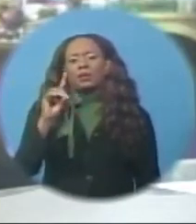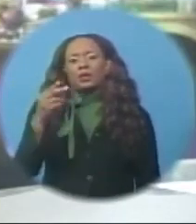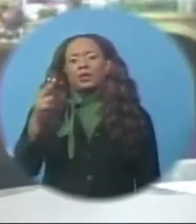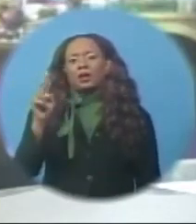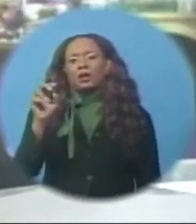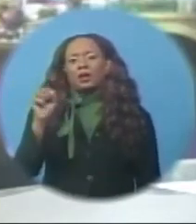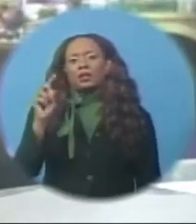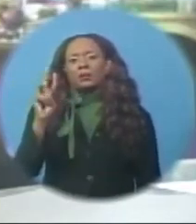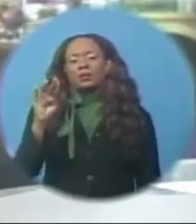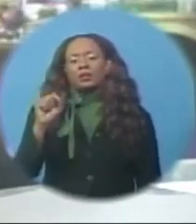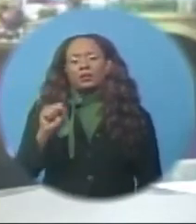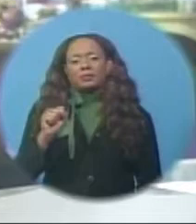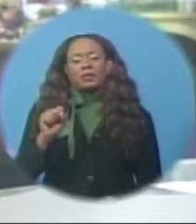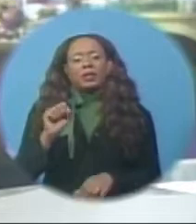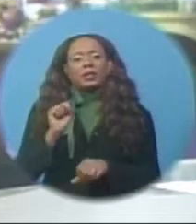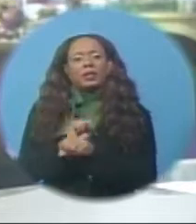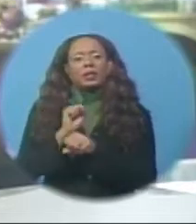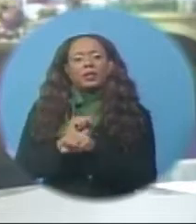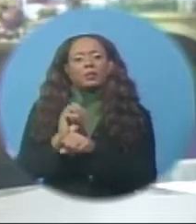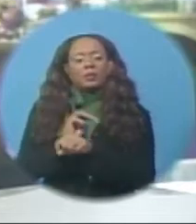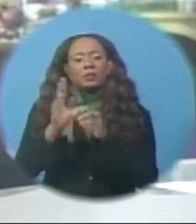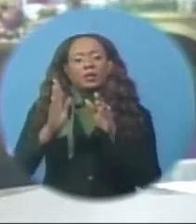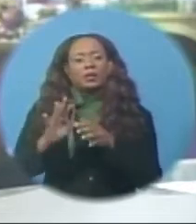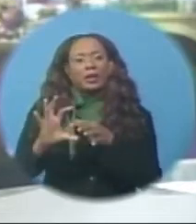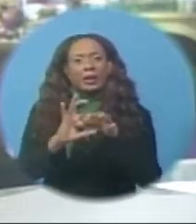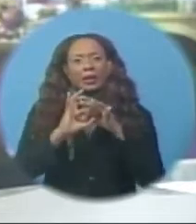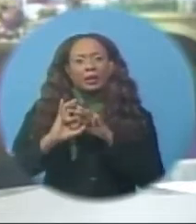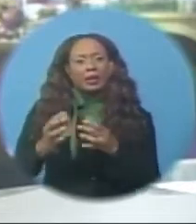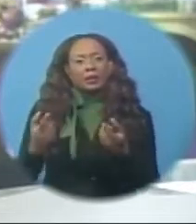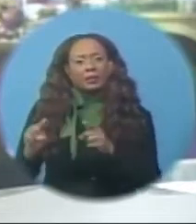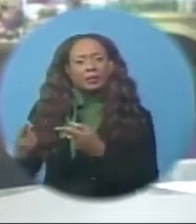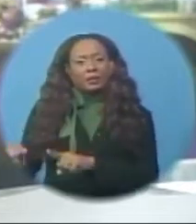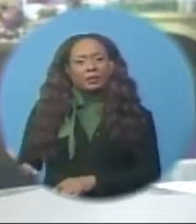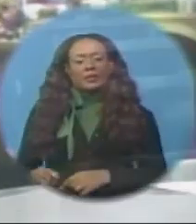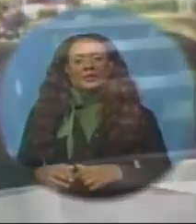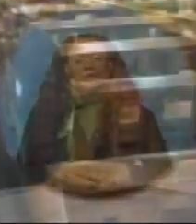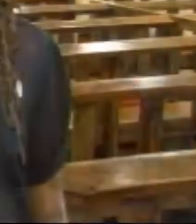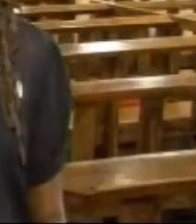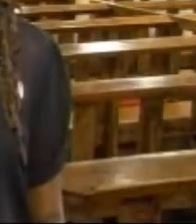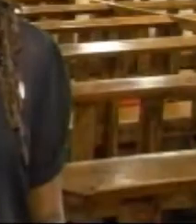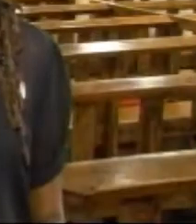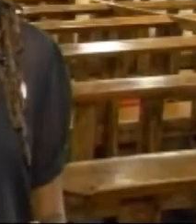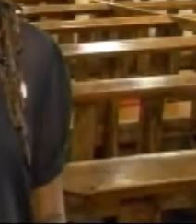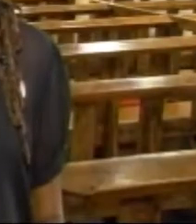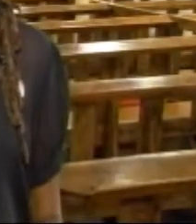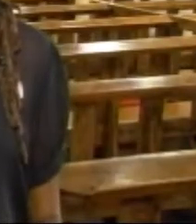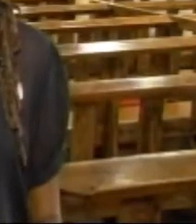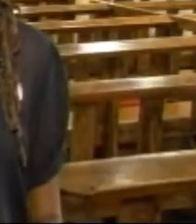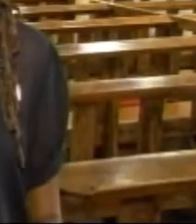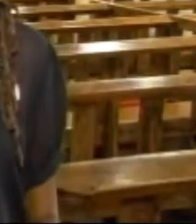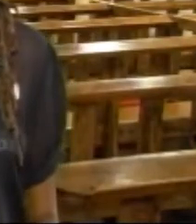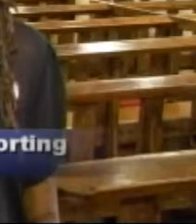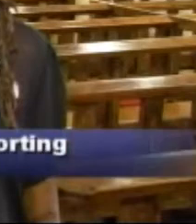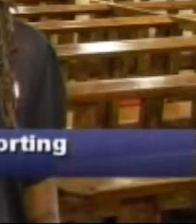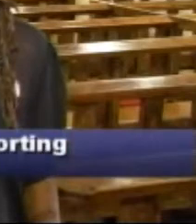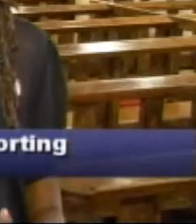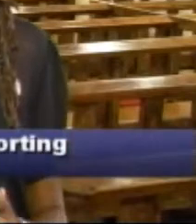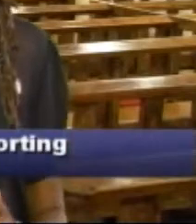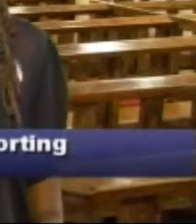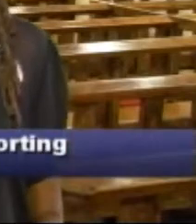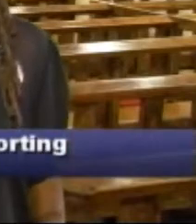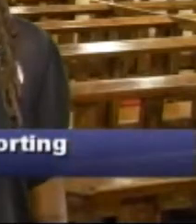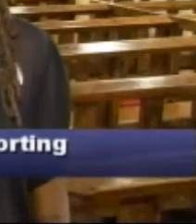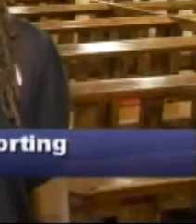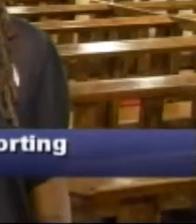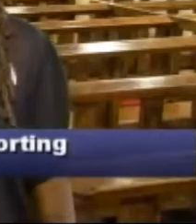is coordinating the planning. Lisa Broom has the details. A stately and dignified affair.